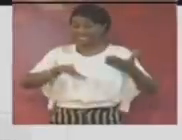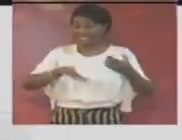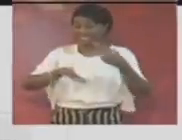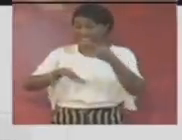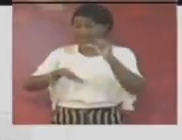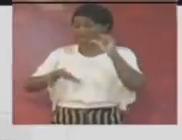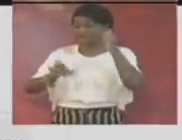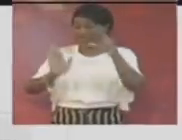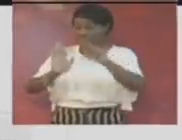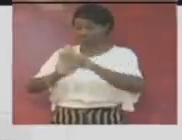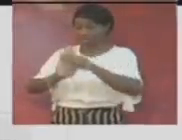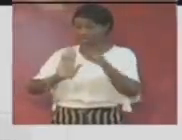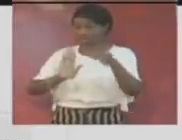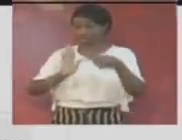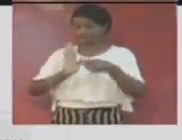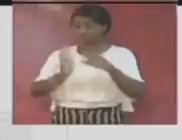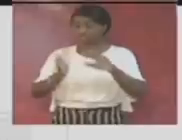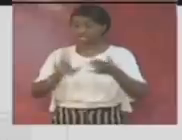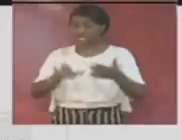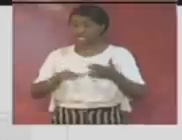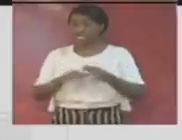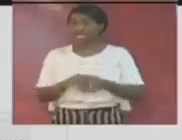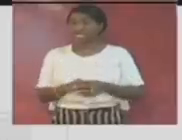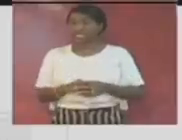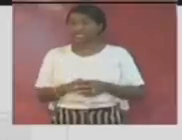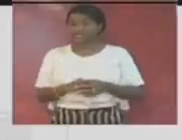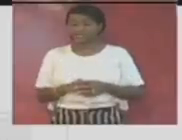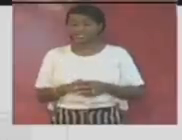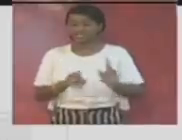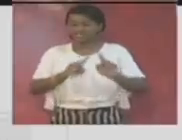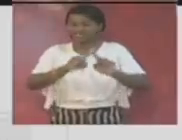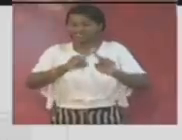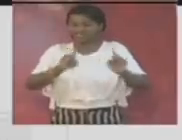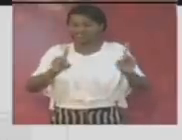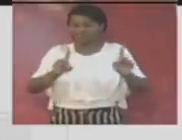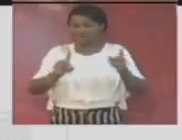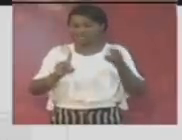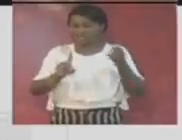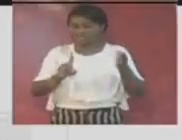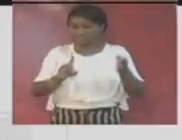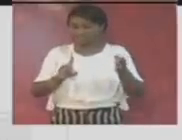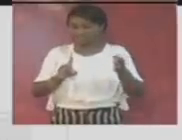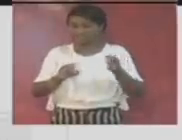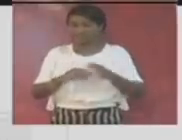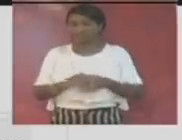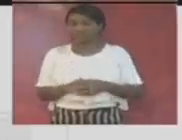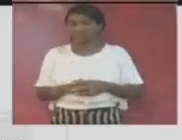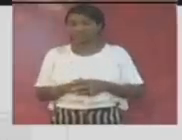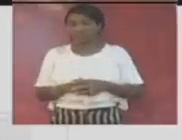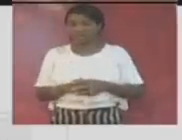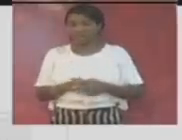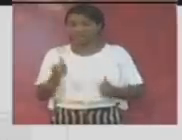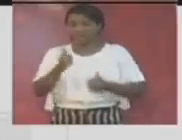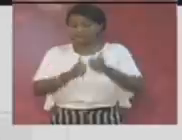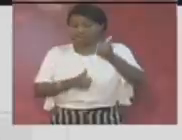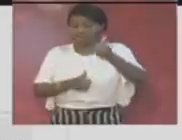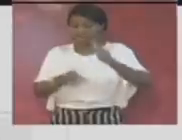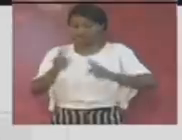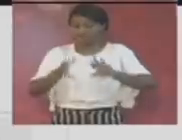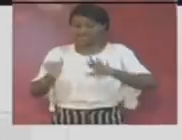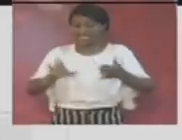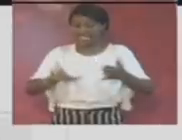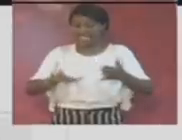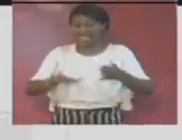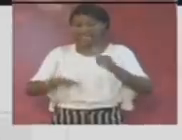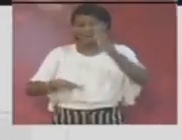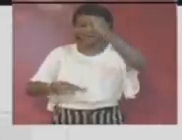that distribution is in fact quite different. So 3/4 of the deaths were among men, 73.9,